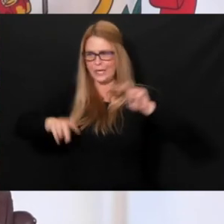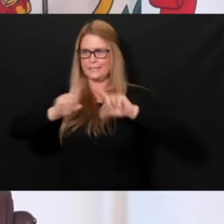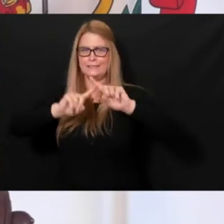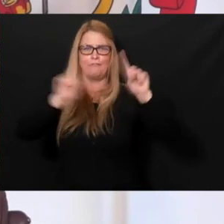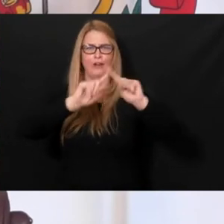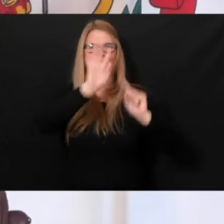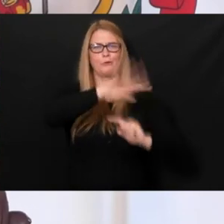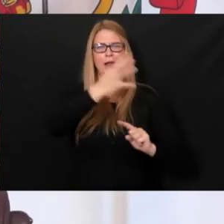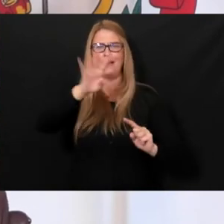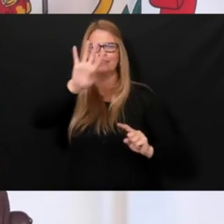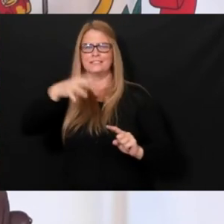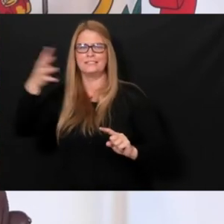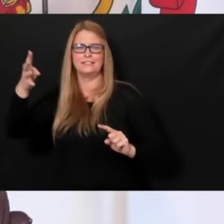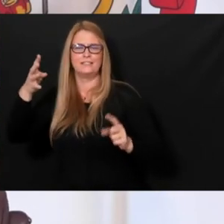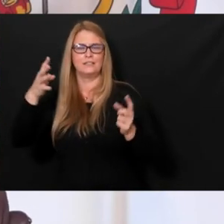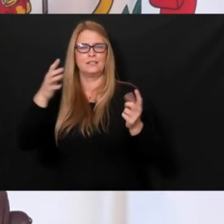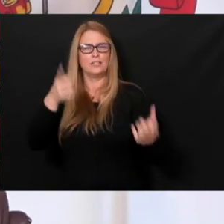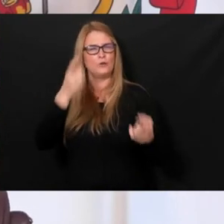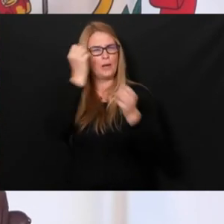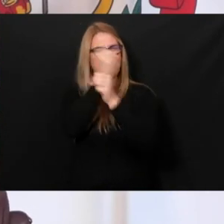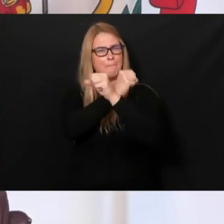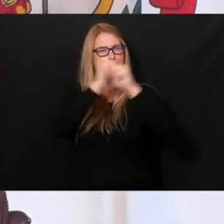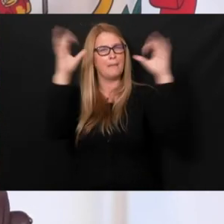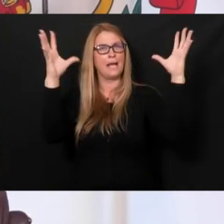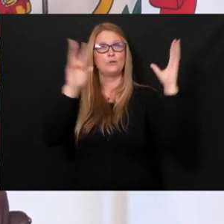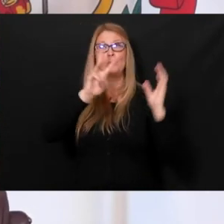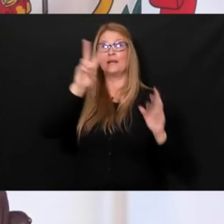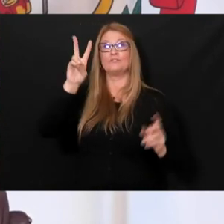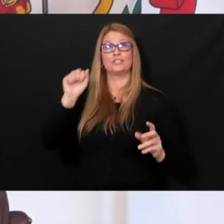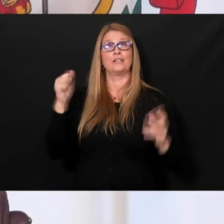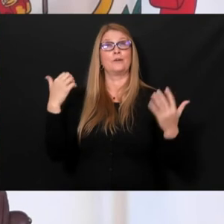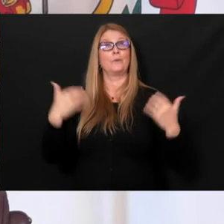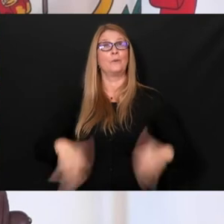everything. Can you imagine this in West Virginia? We have done